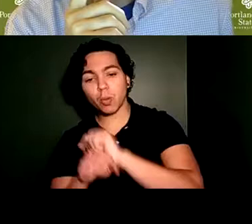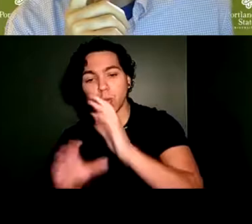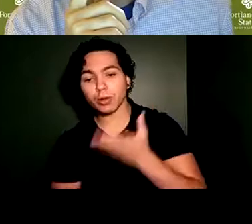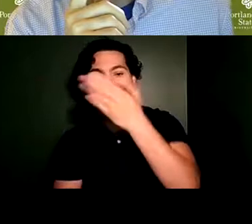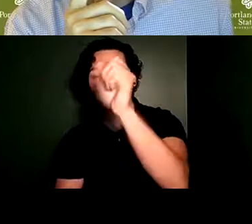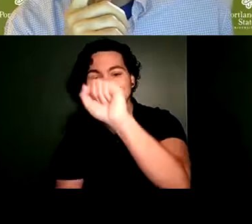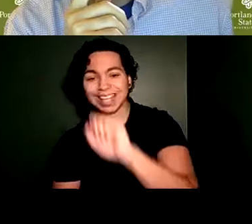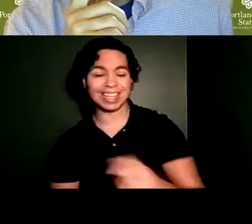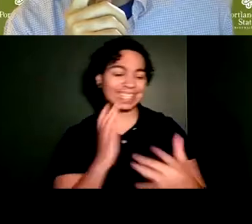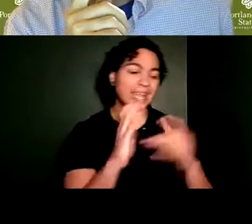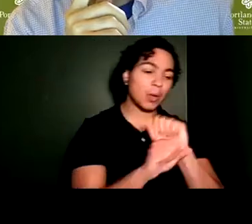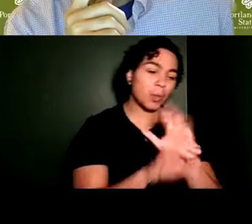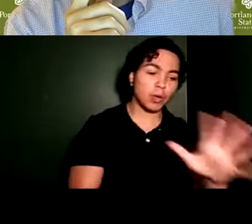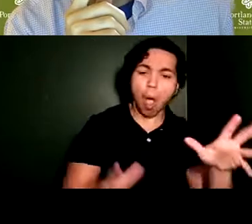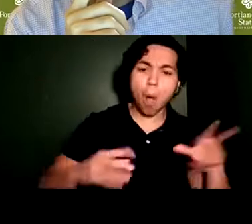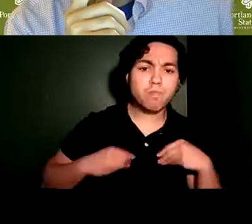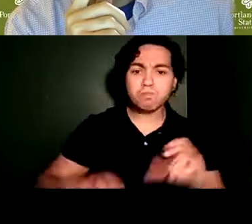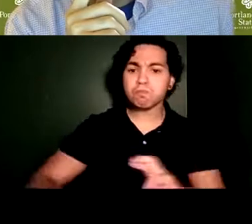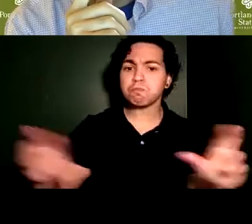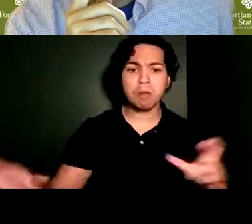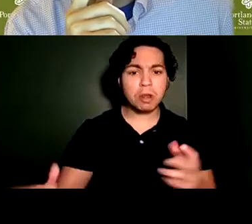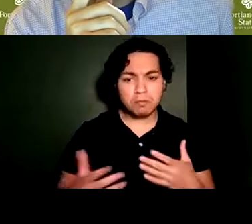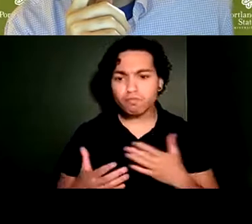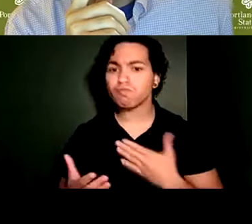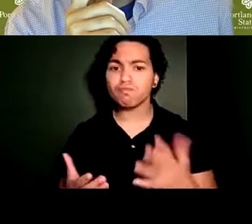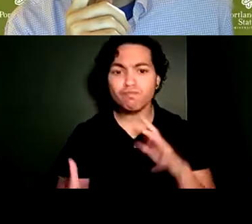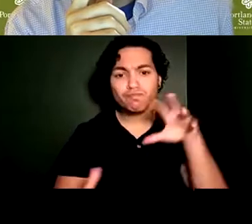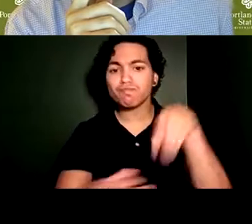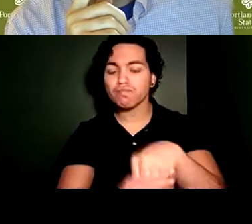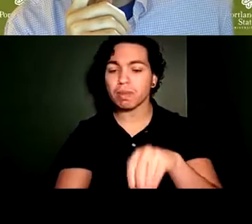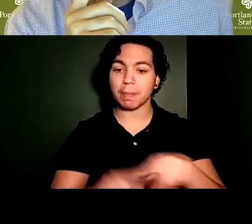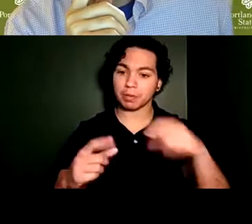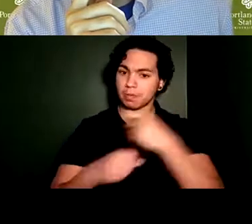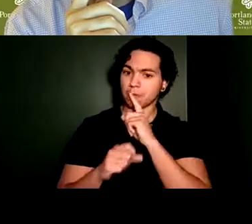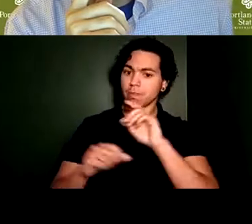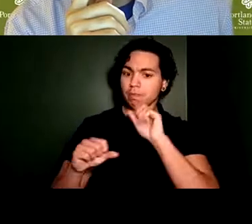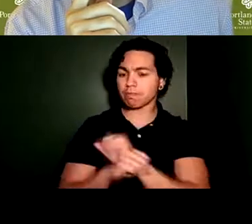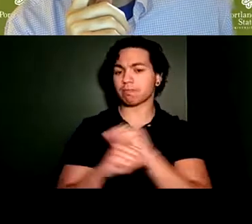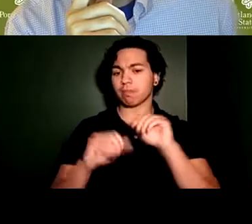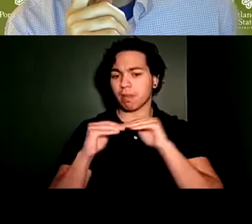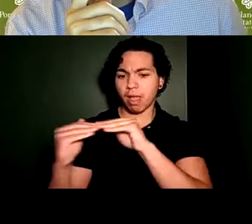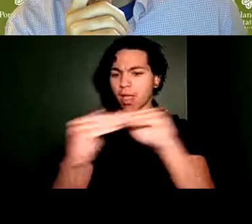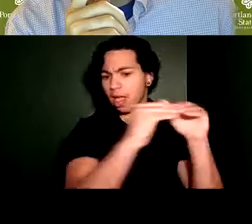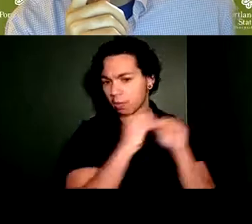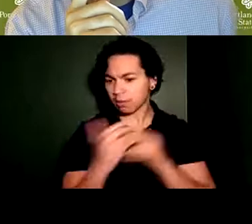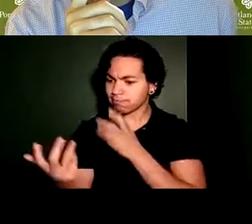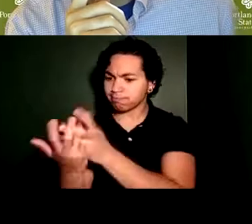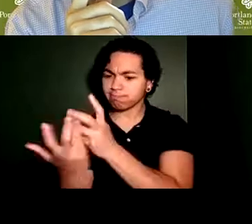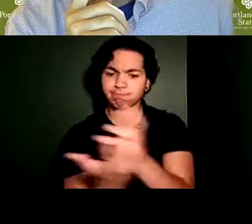they readily embrace shared micromobility. But to make it a truly equitable program that works for people across the